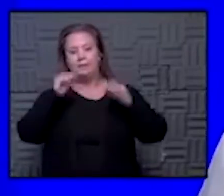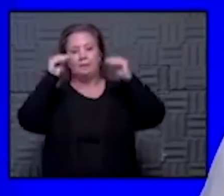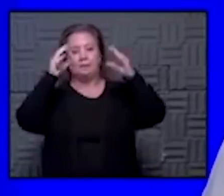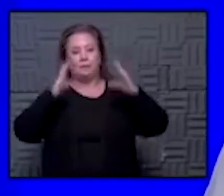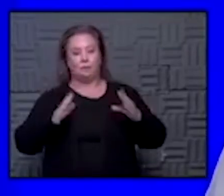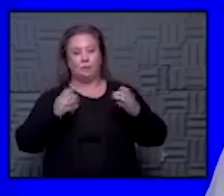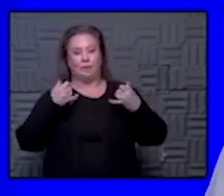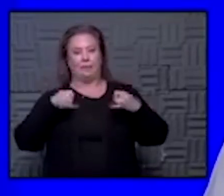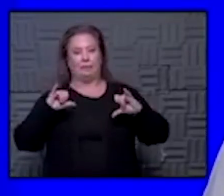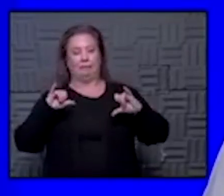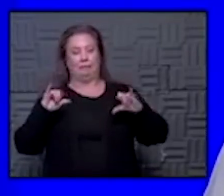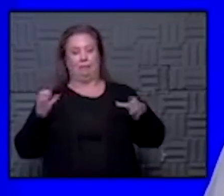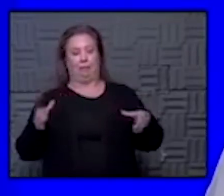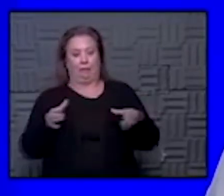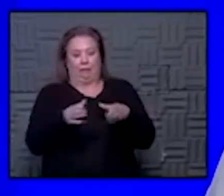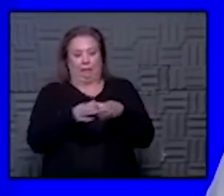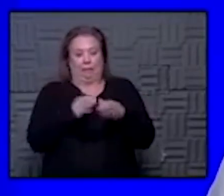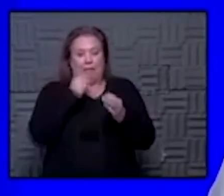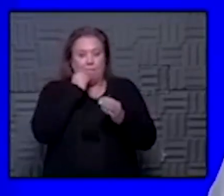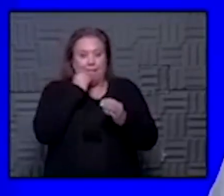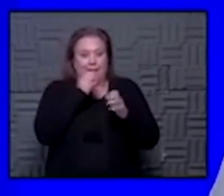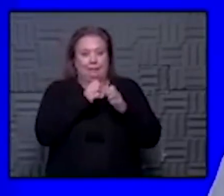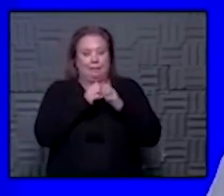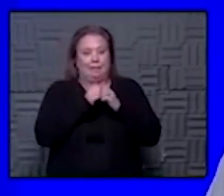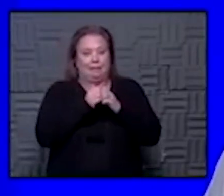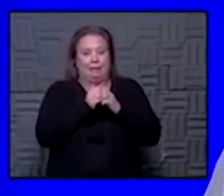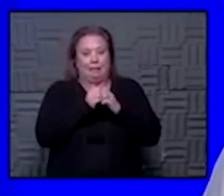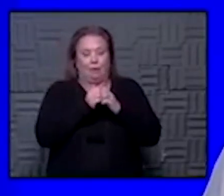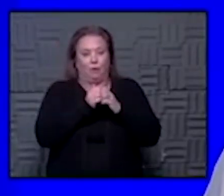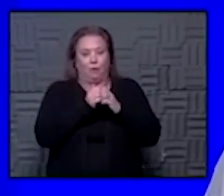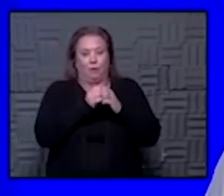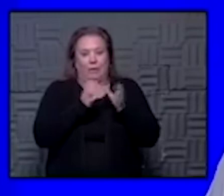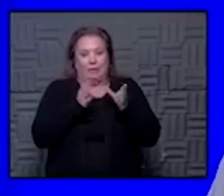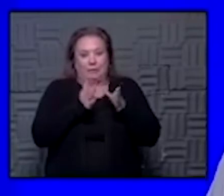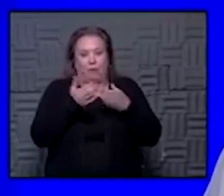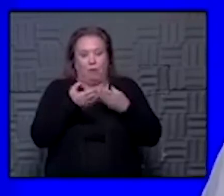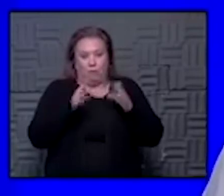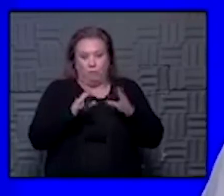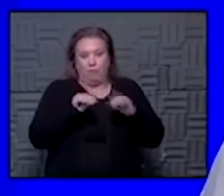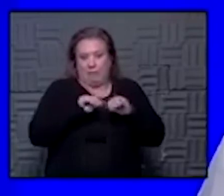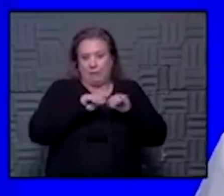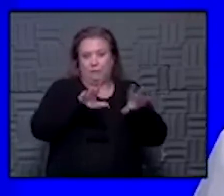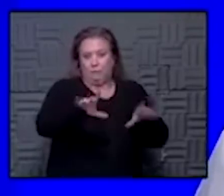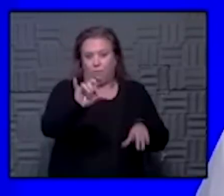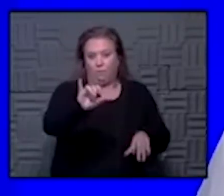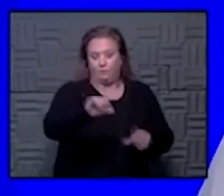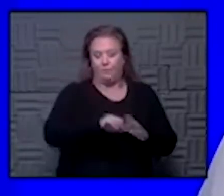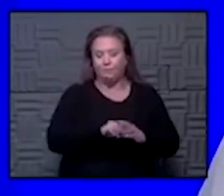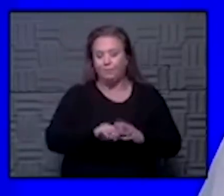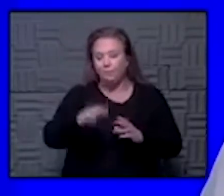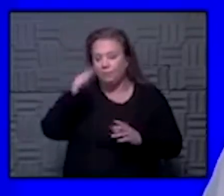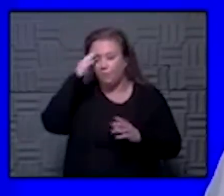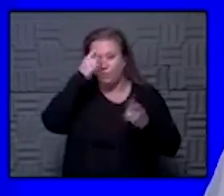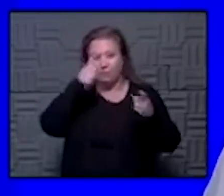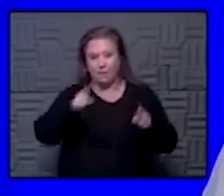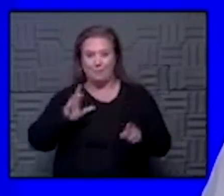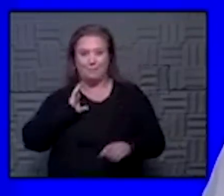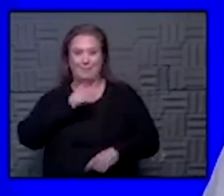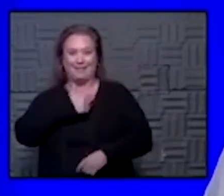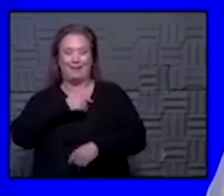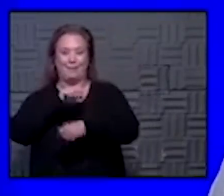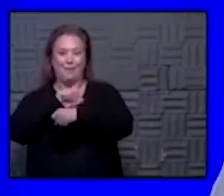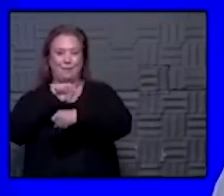teachers can still get together and eat together in a small room. That can spread it. We know that's happened with our